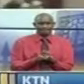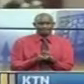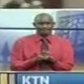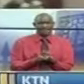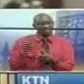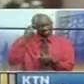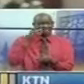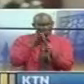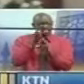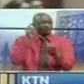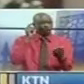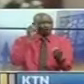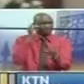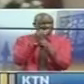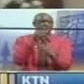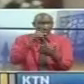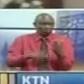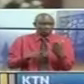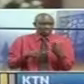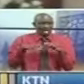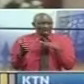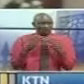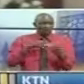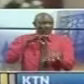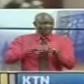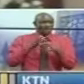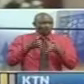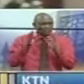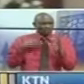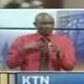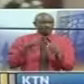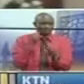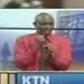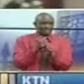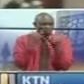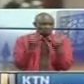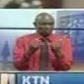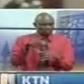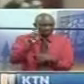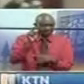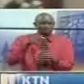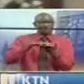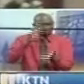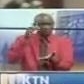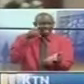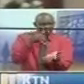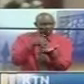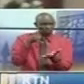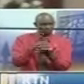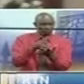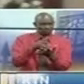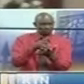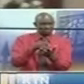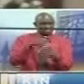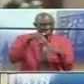Main objective is to figure out ways of getting the youth to be more involved in